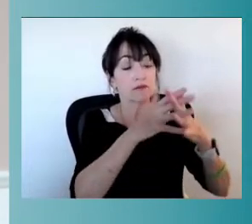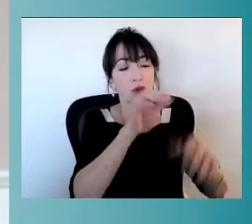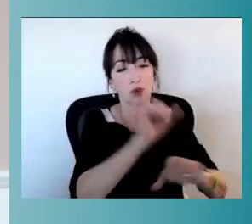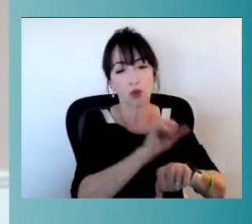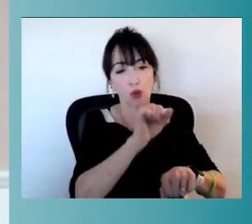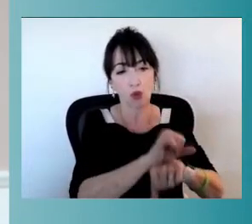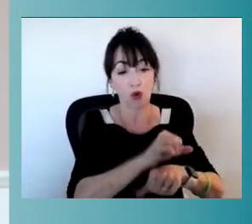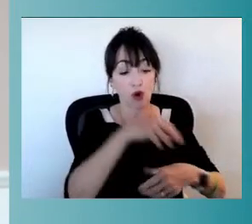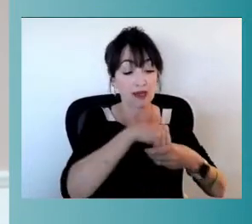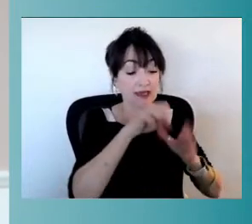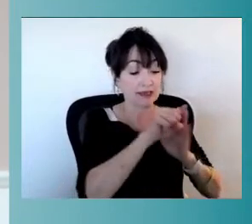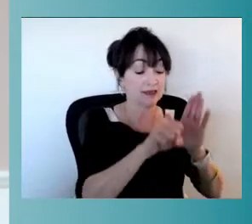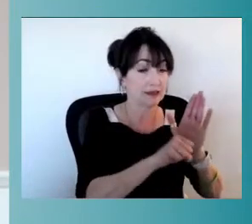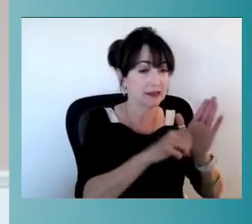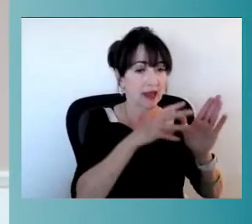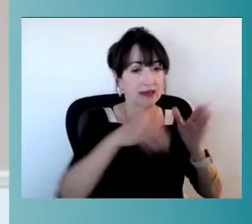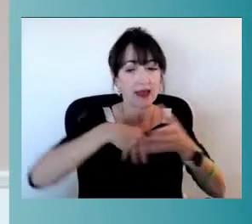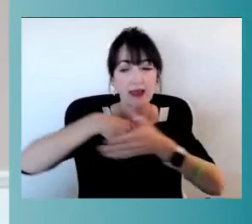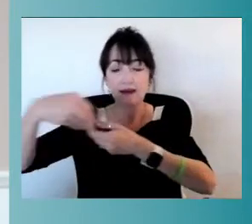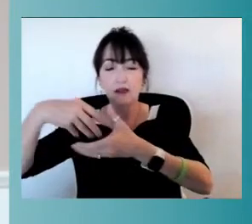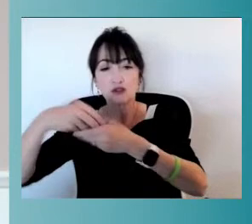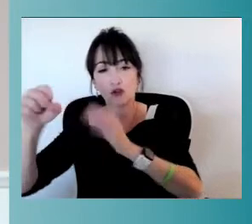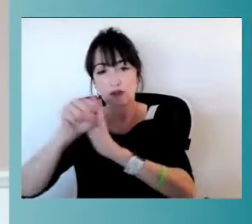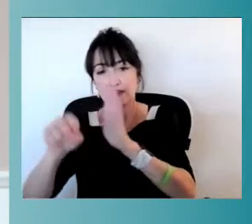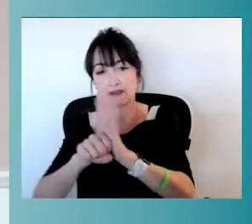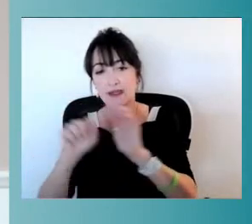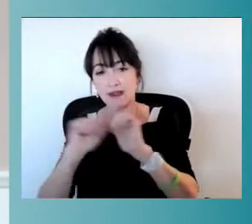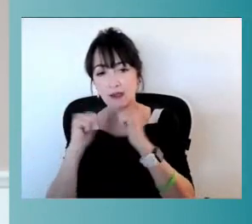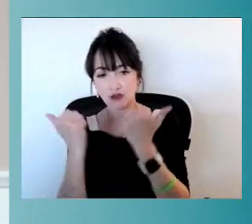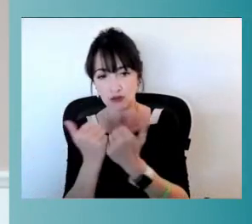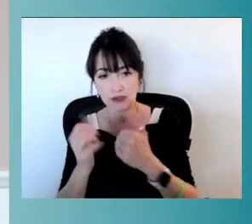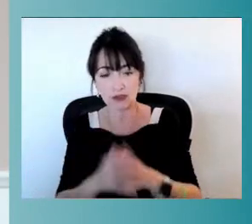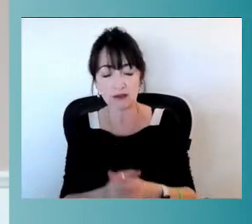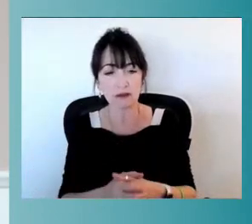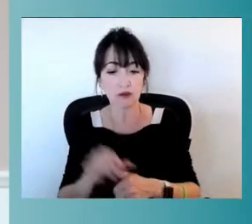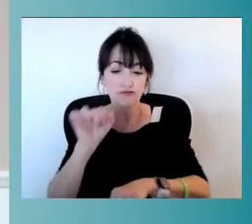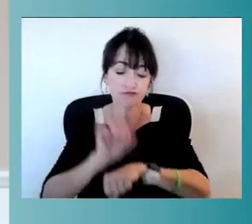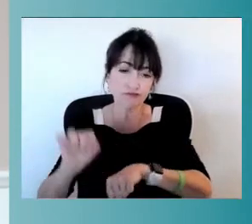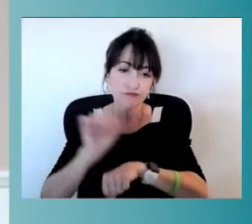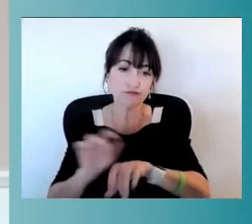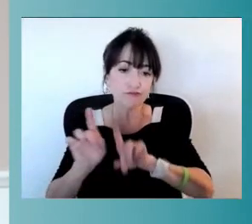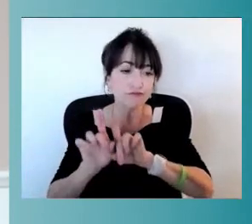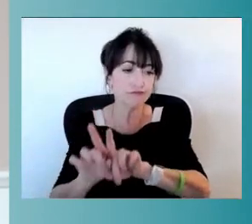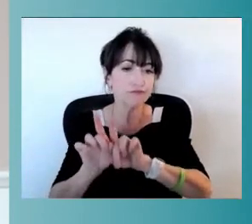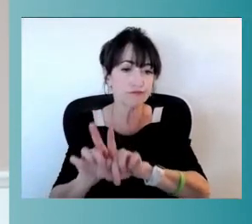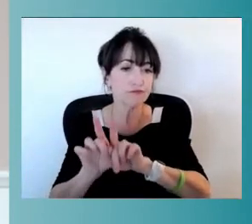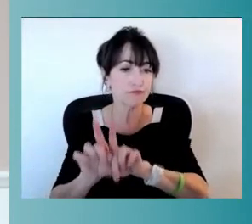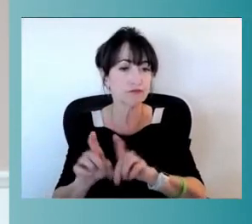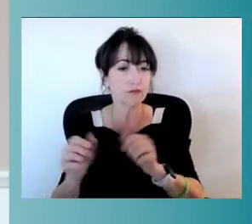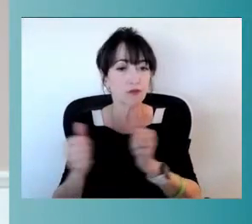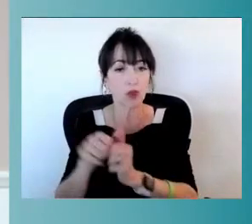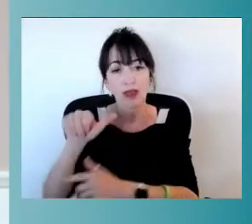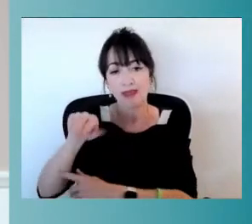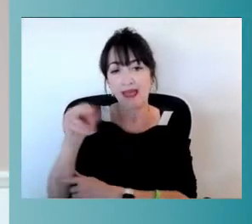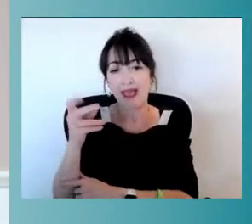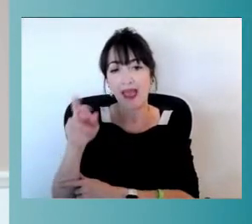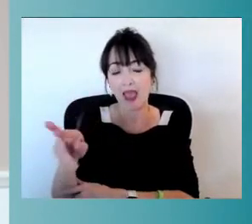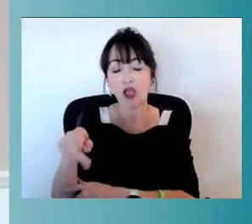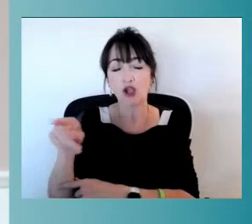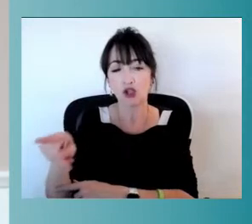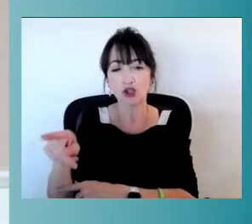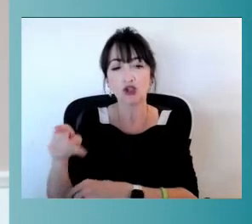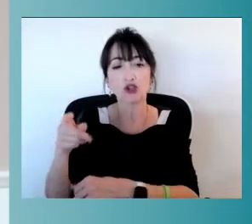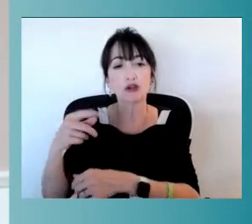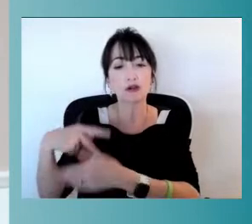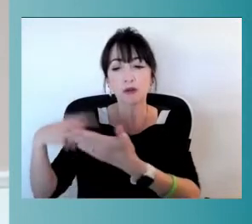state agencies and external to state agencies. We worked alongside anchor institutions like BB Healthcare to